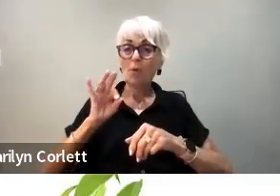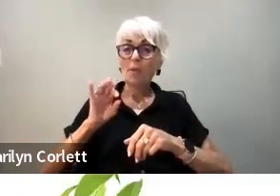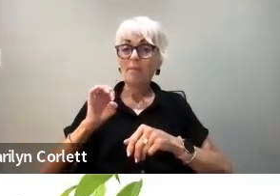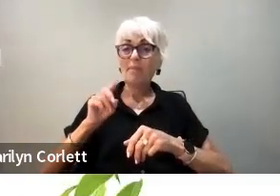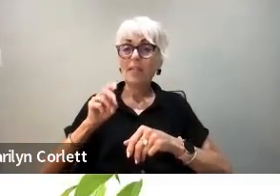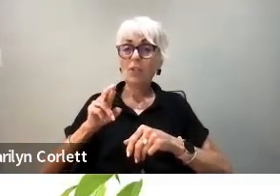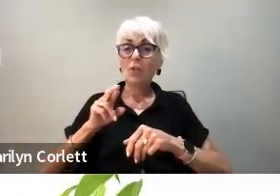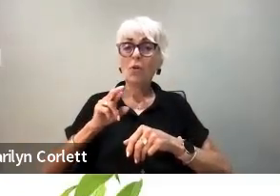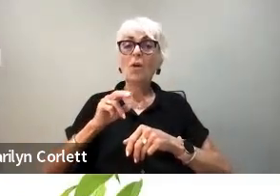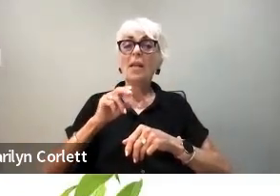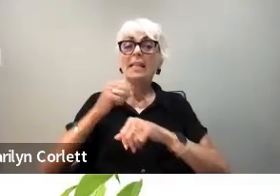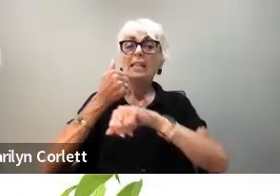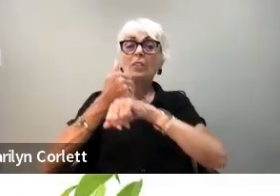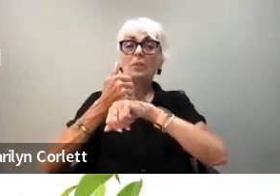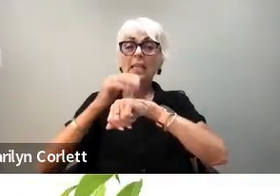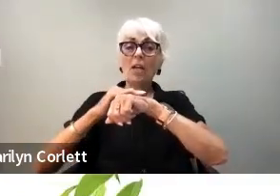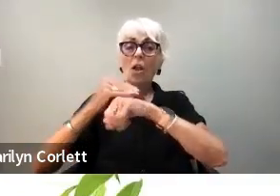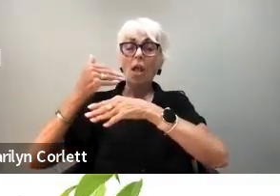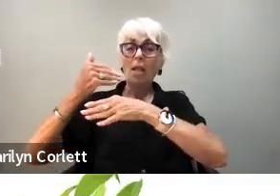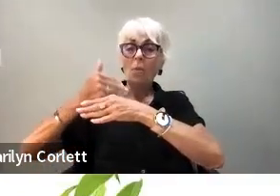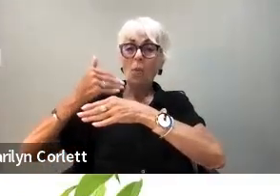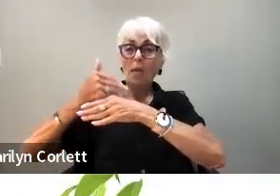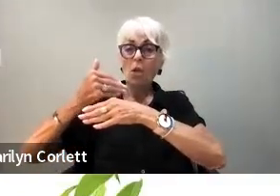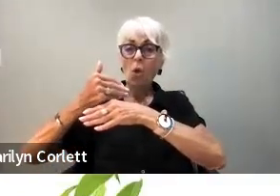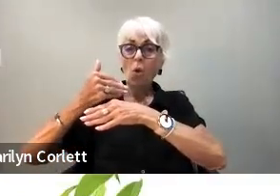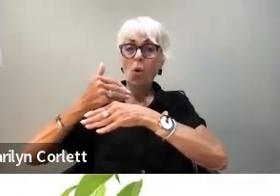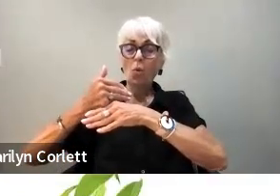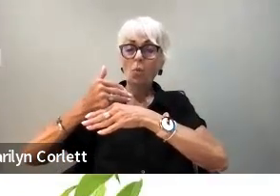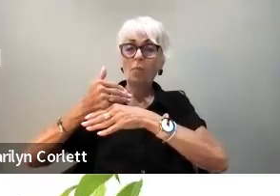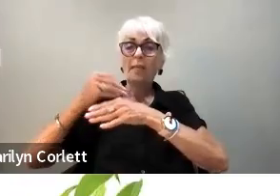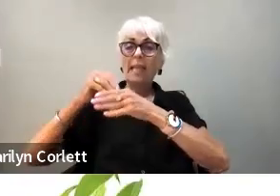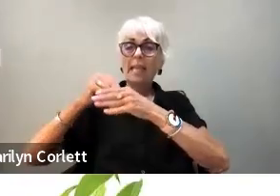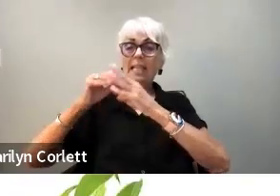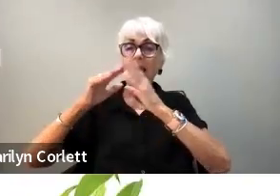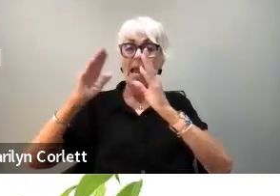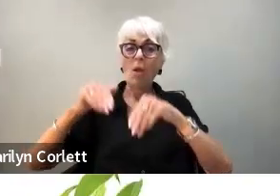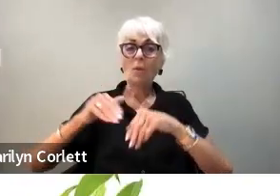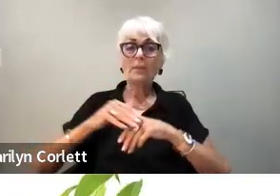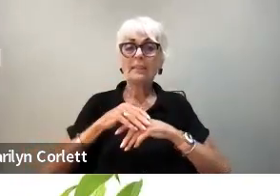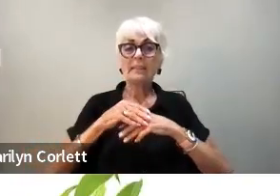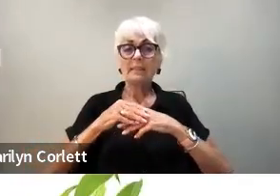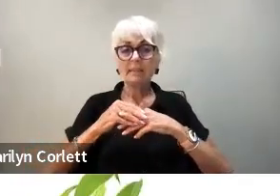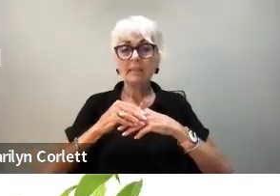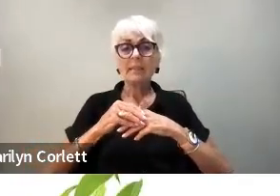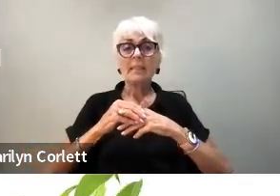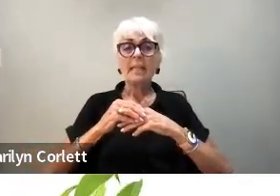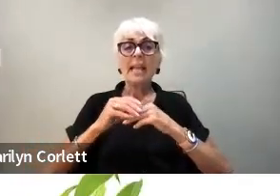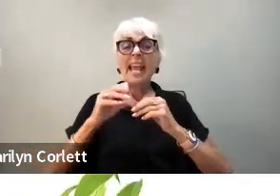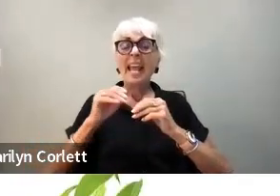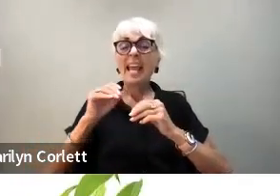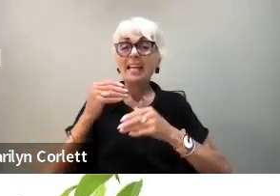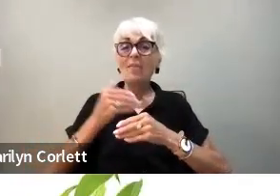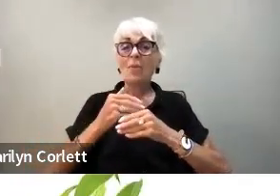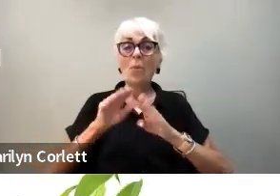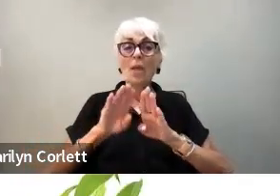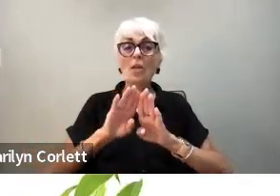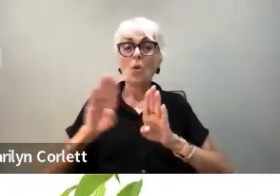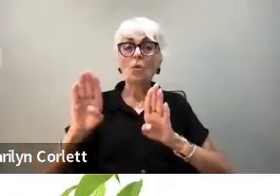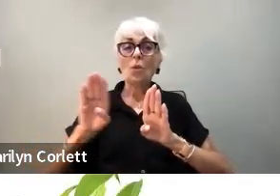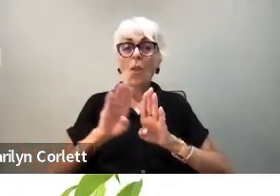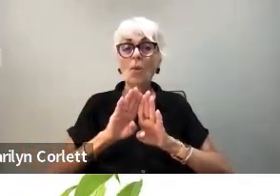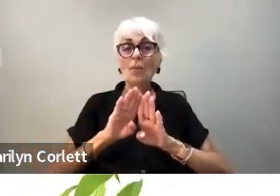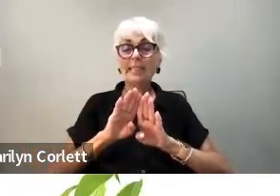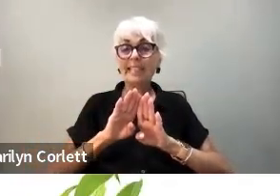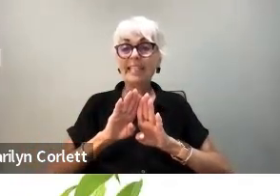goes on your window, inside your house. And it just kind of the window closes on it, and then it's stationary